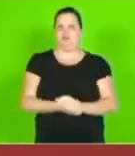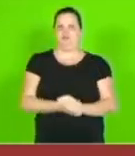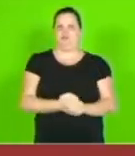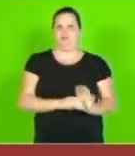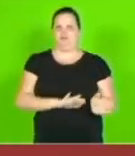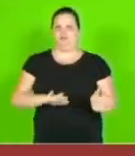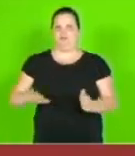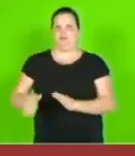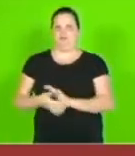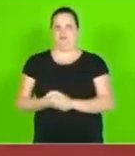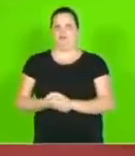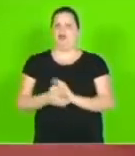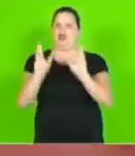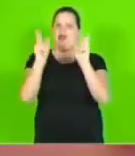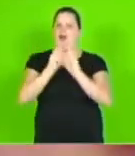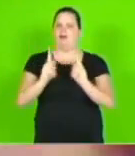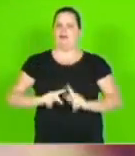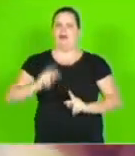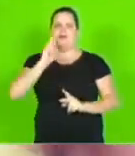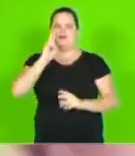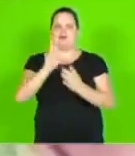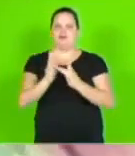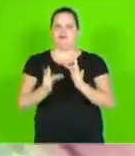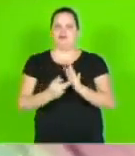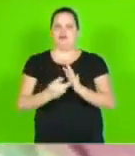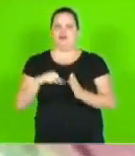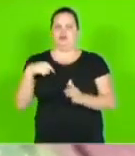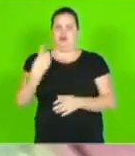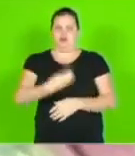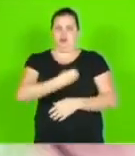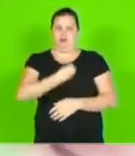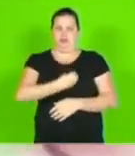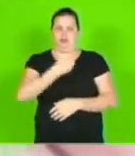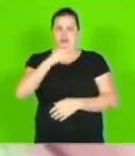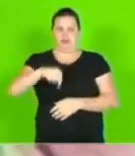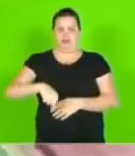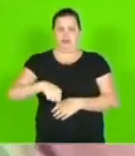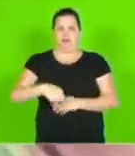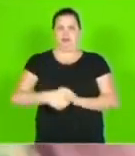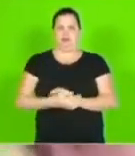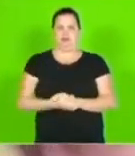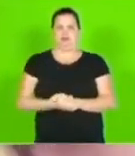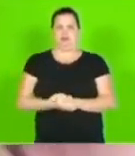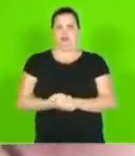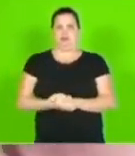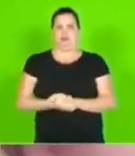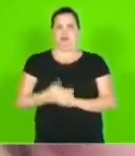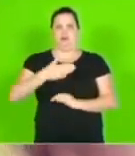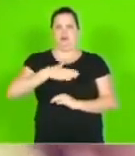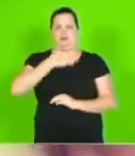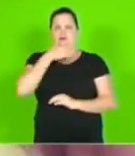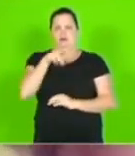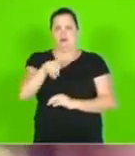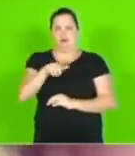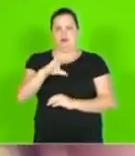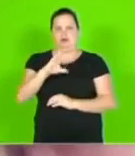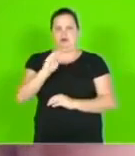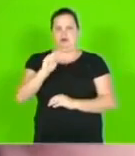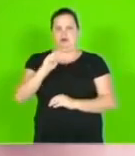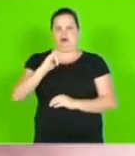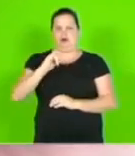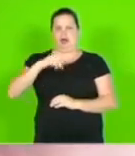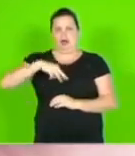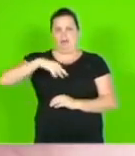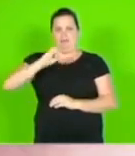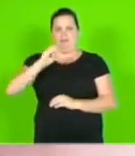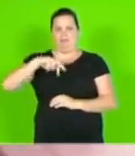also had a brief word to say. They said, "Brethren, peace of the Lord. We are with